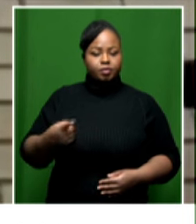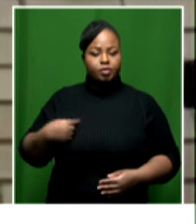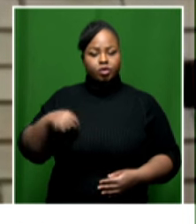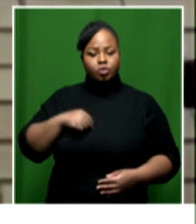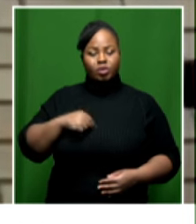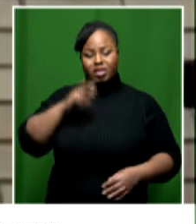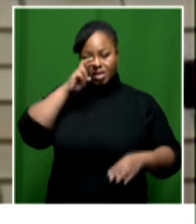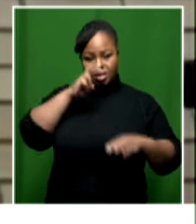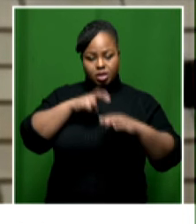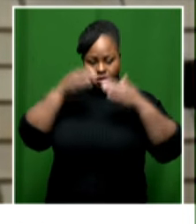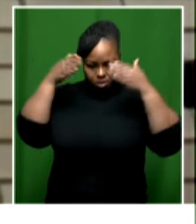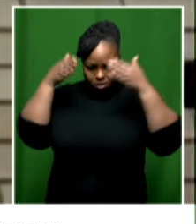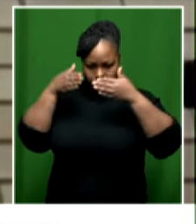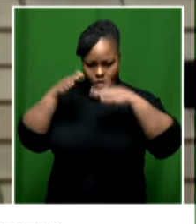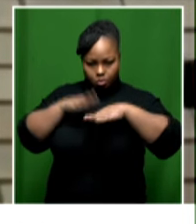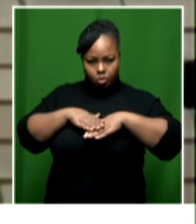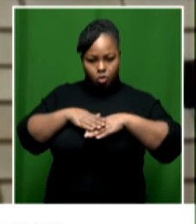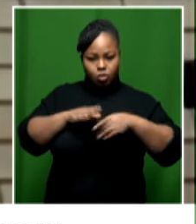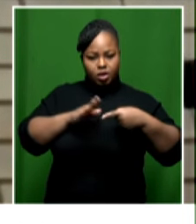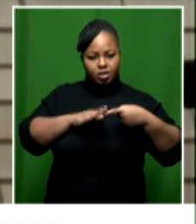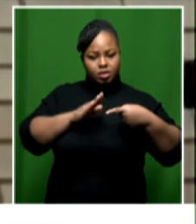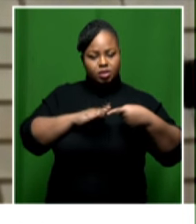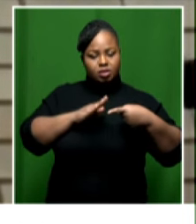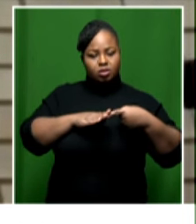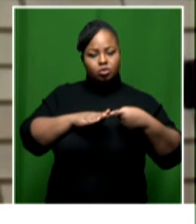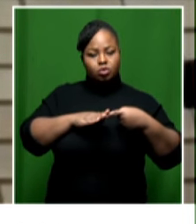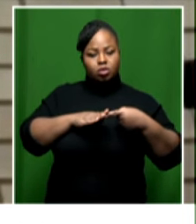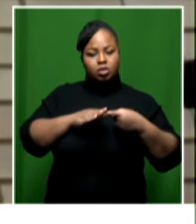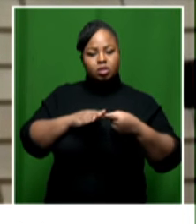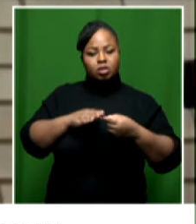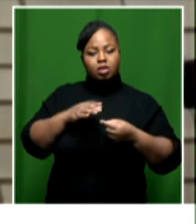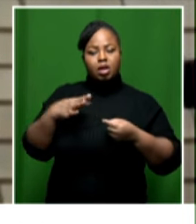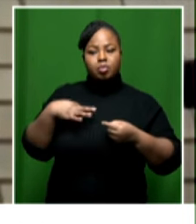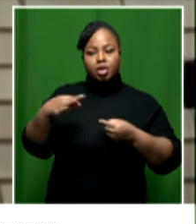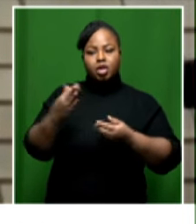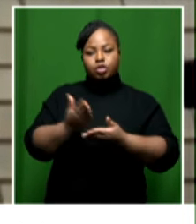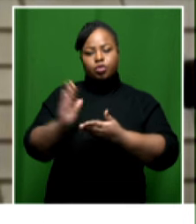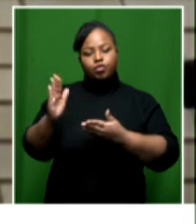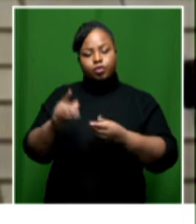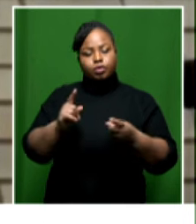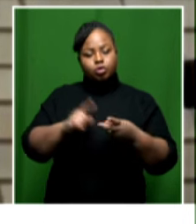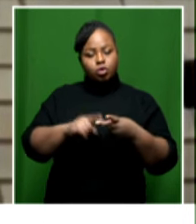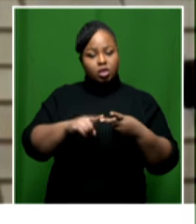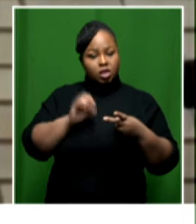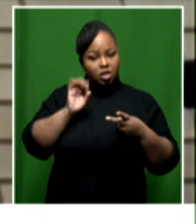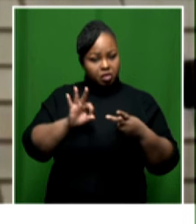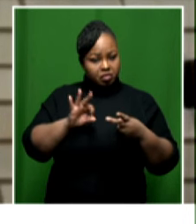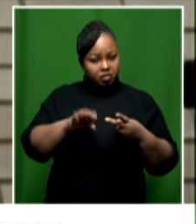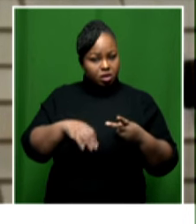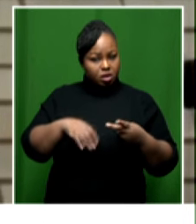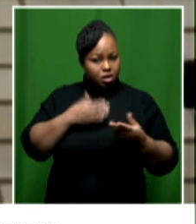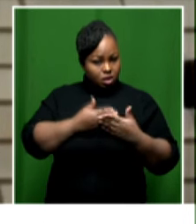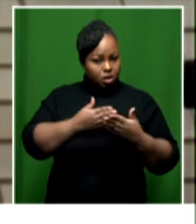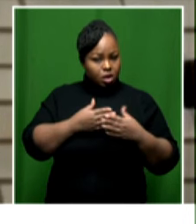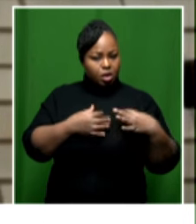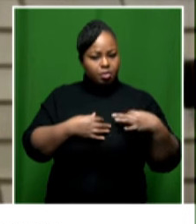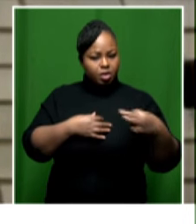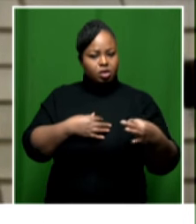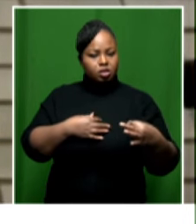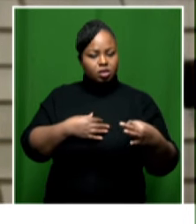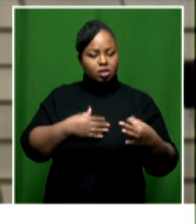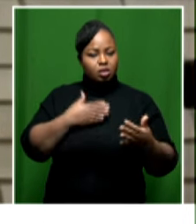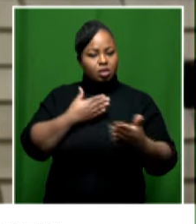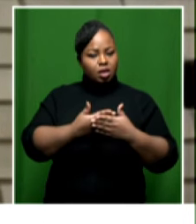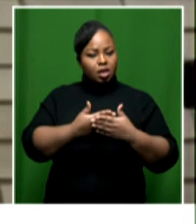our attention. A, the striking out application. B, whether the applicant is entitled to an